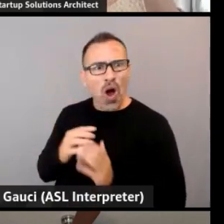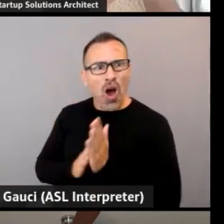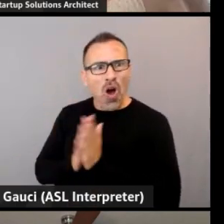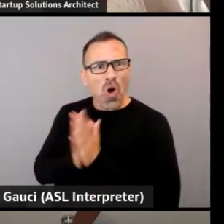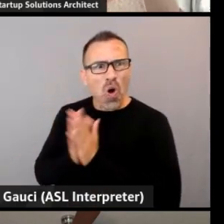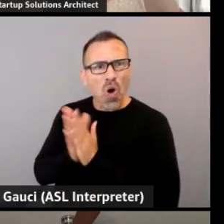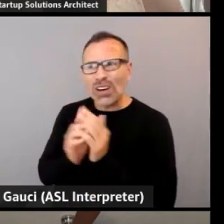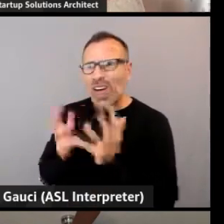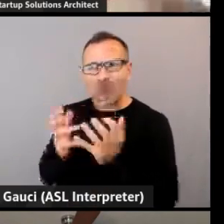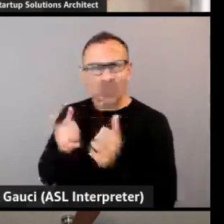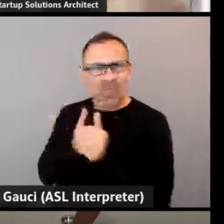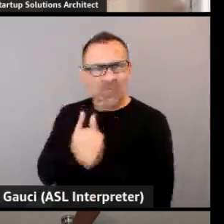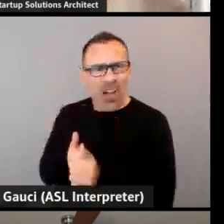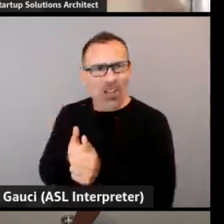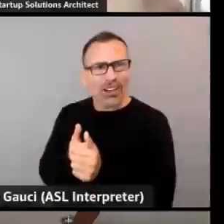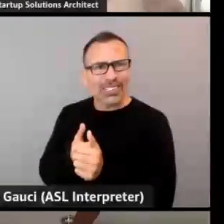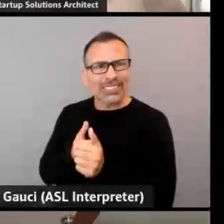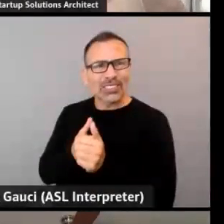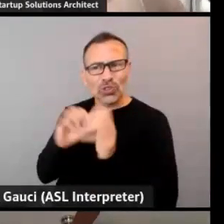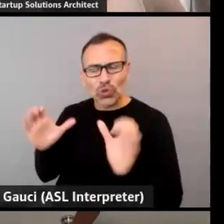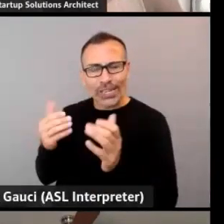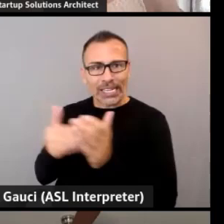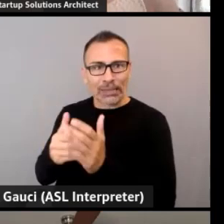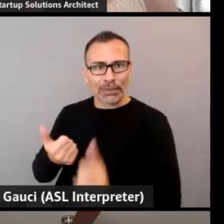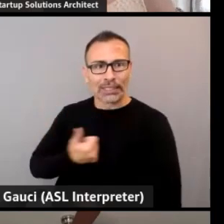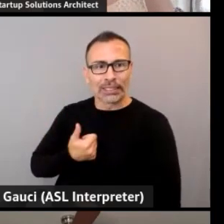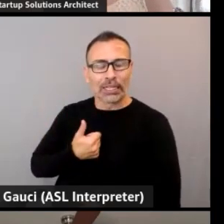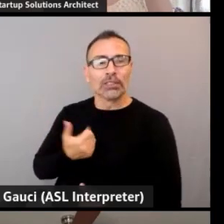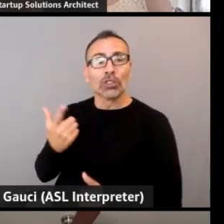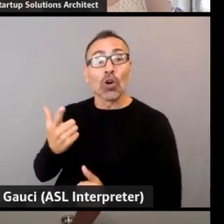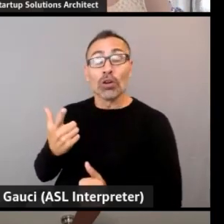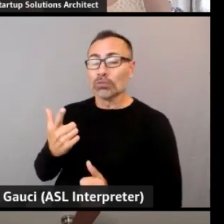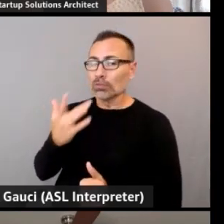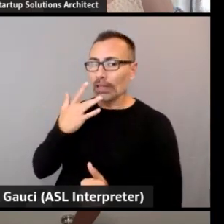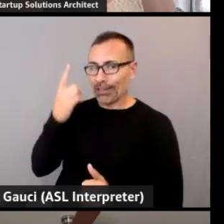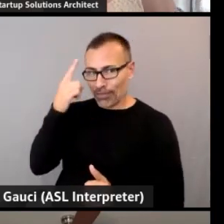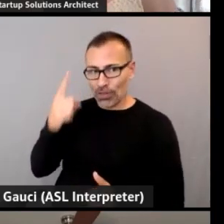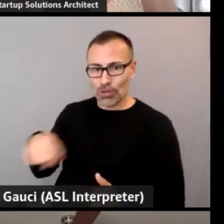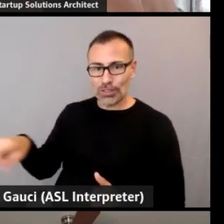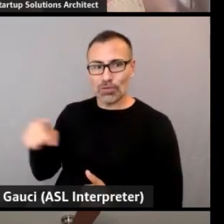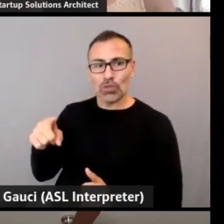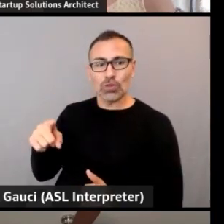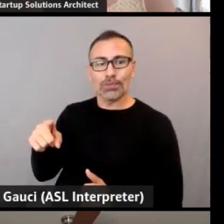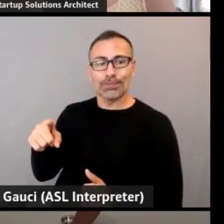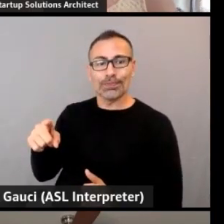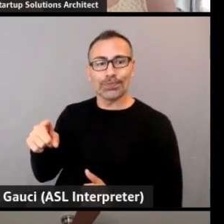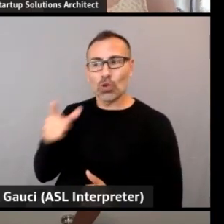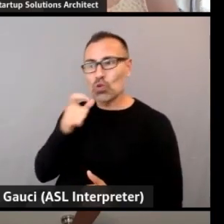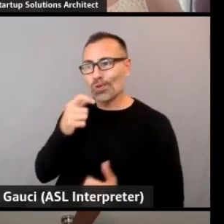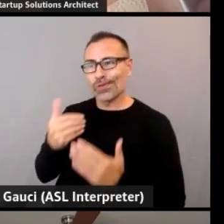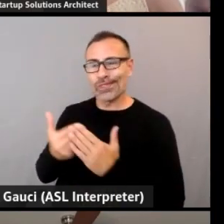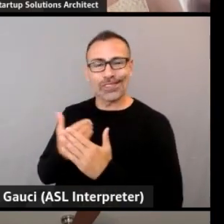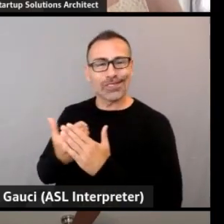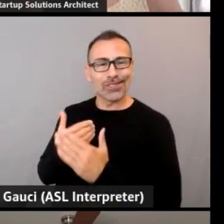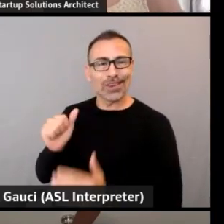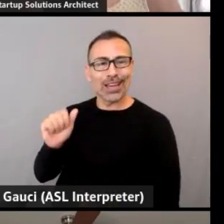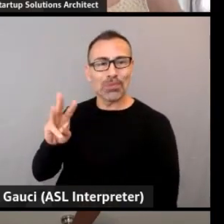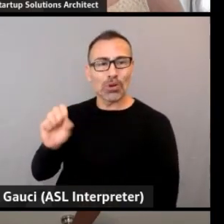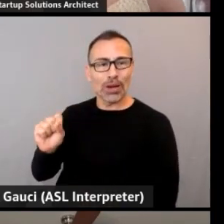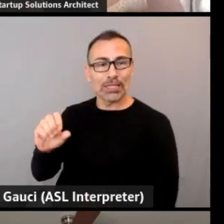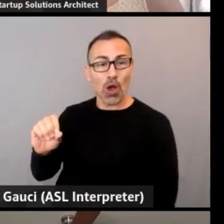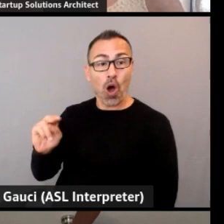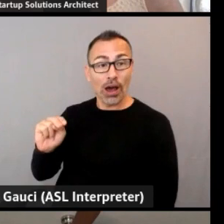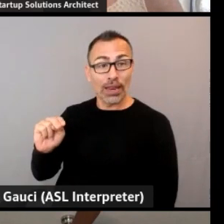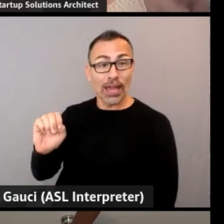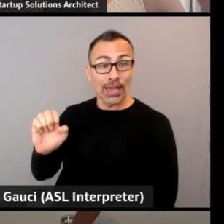follow along and go through it again. So fortunately, for those of you who are new to AWS On Air, all of these